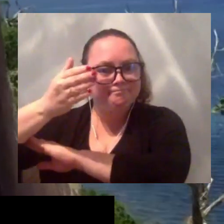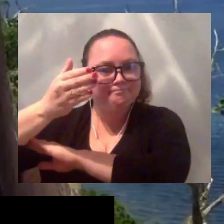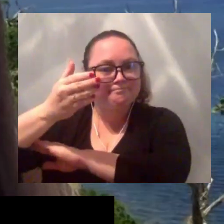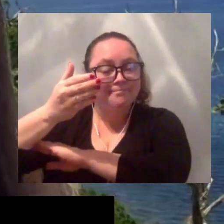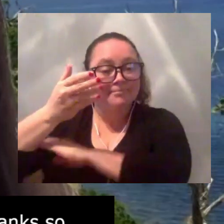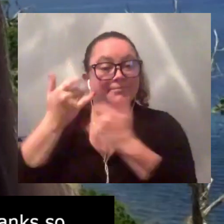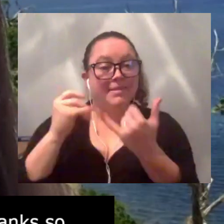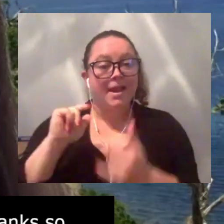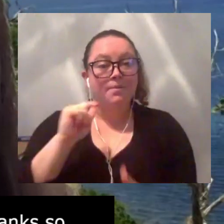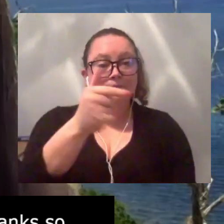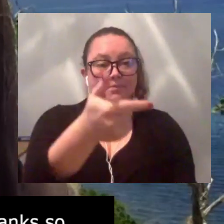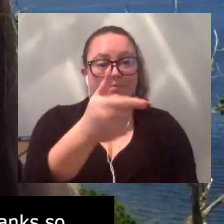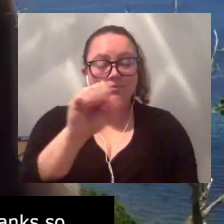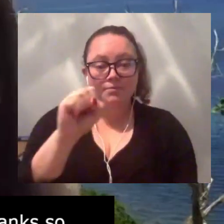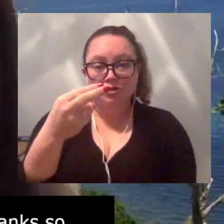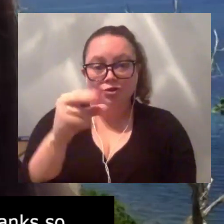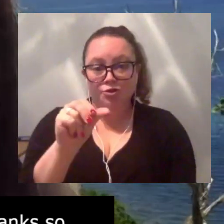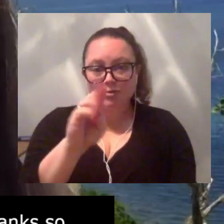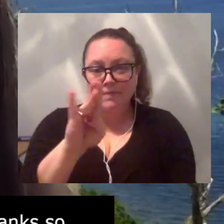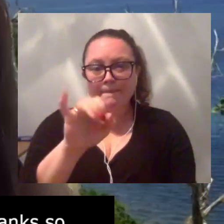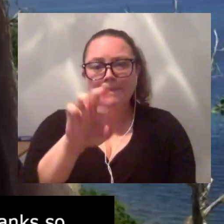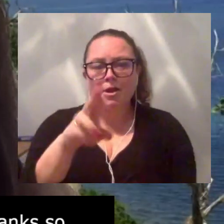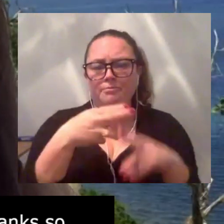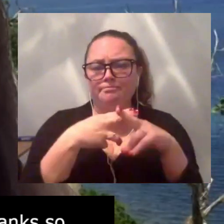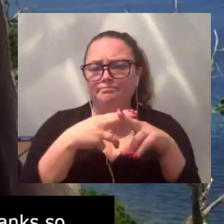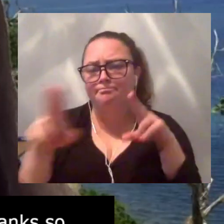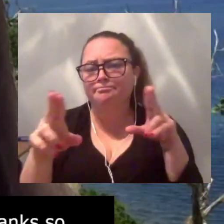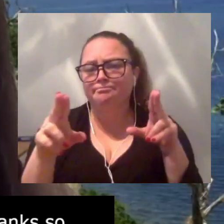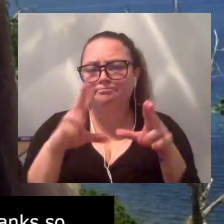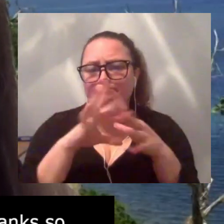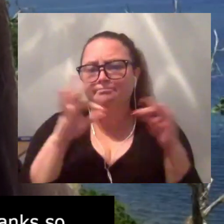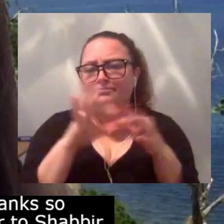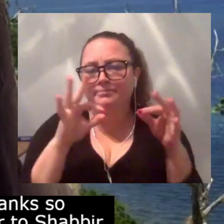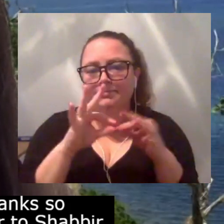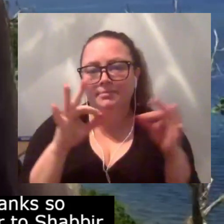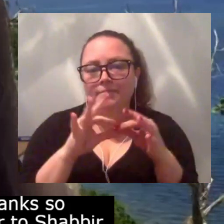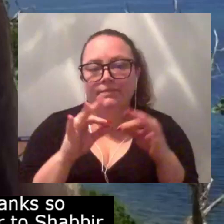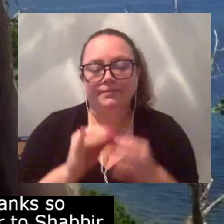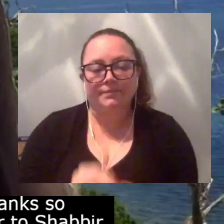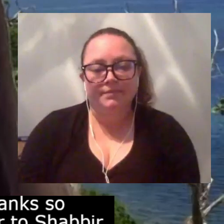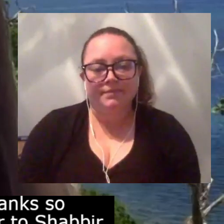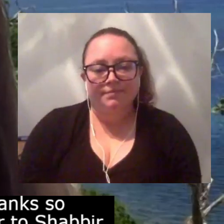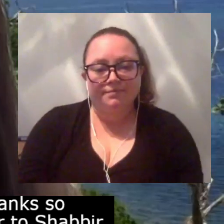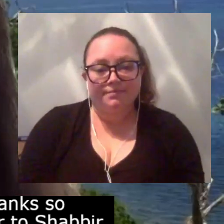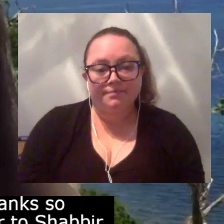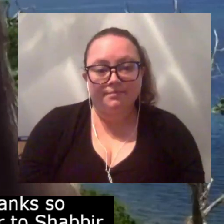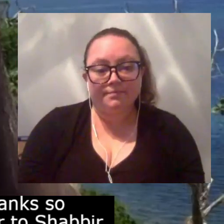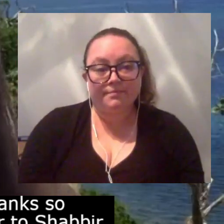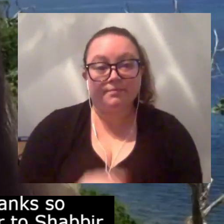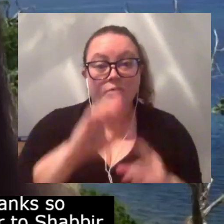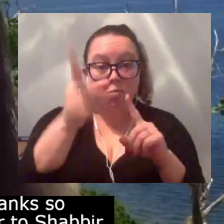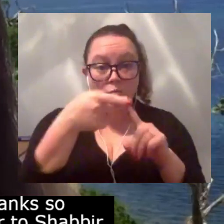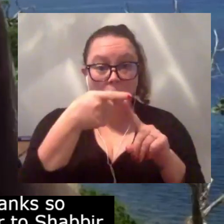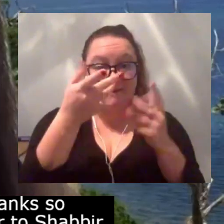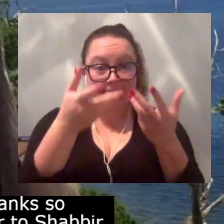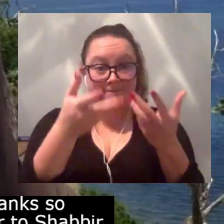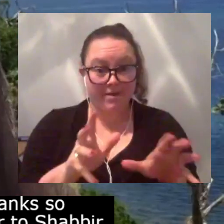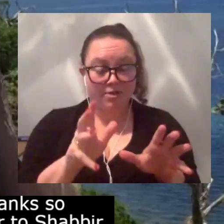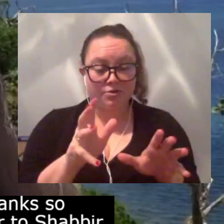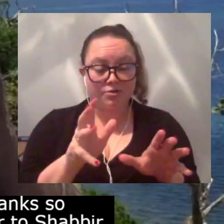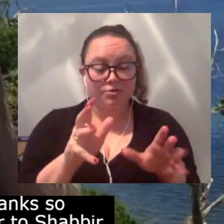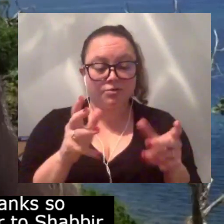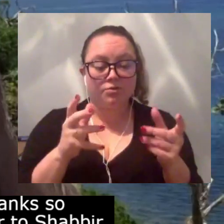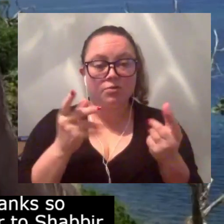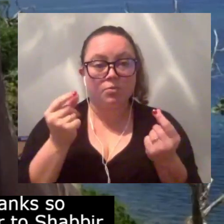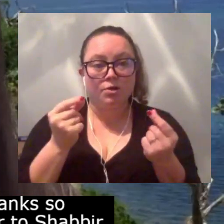hand it over to Shabir for a moment. He wants to give a couple of words, and then we will go straight to our